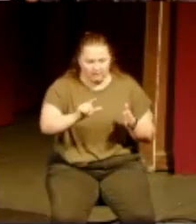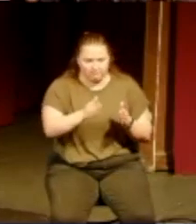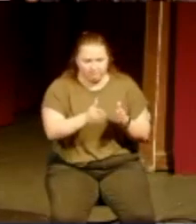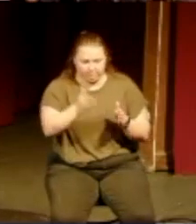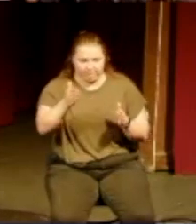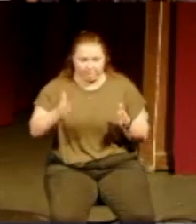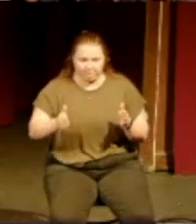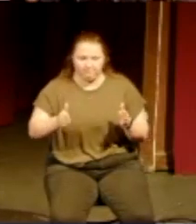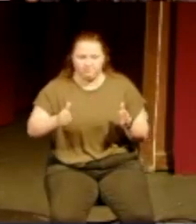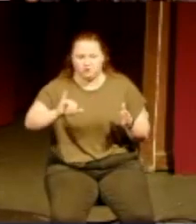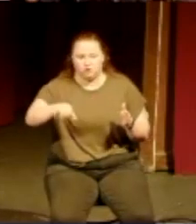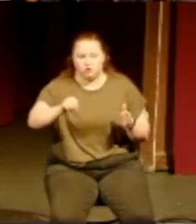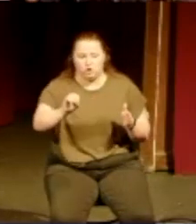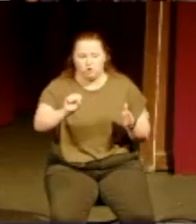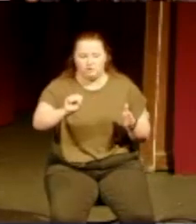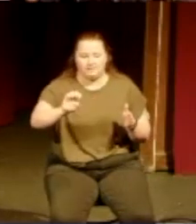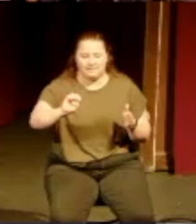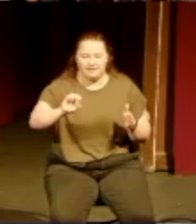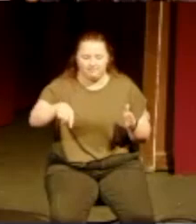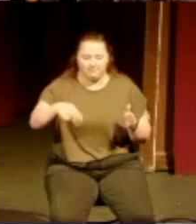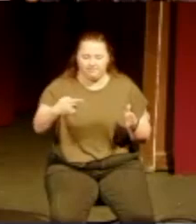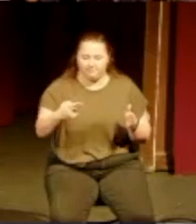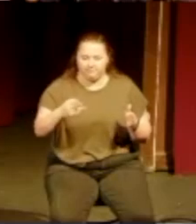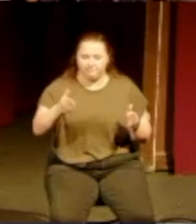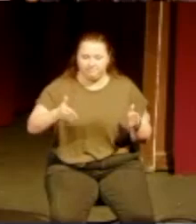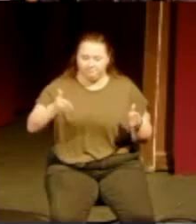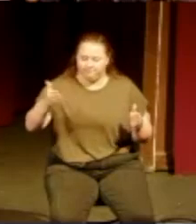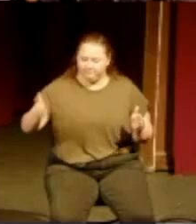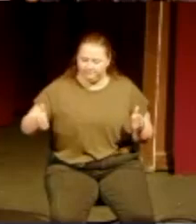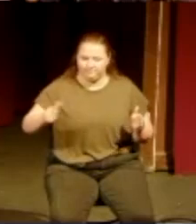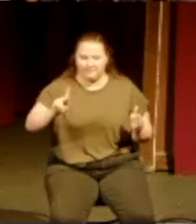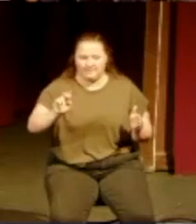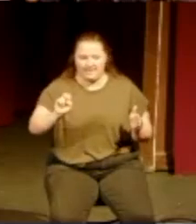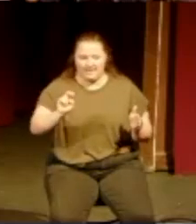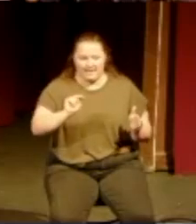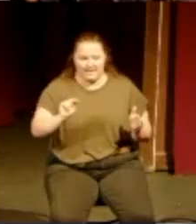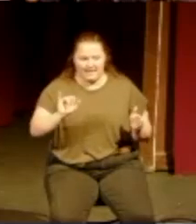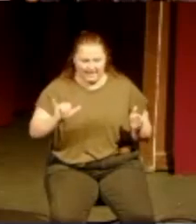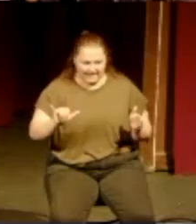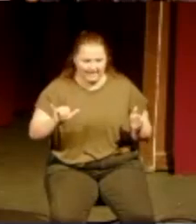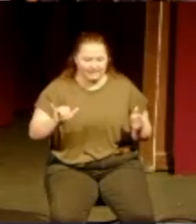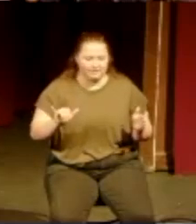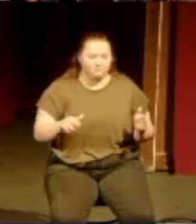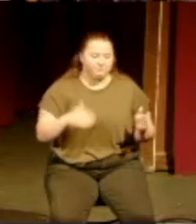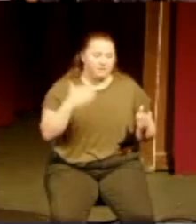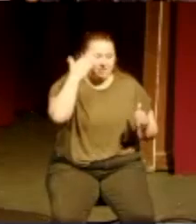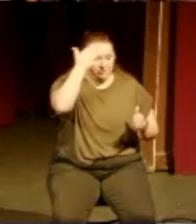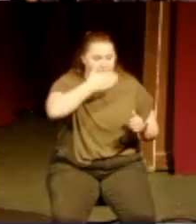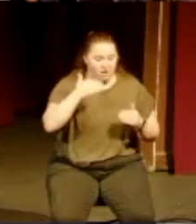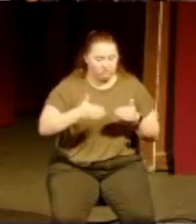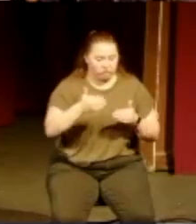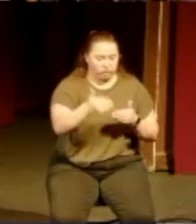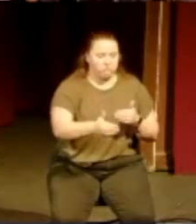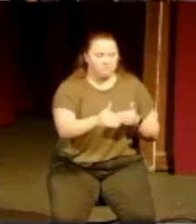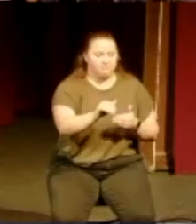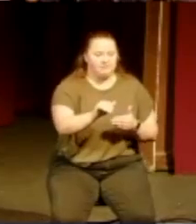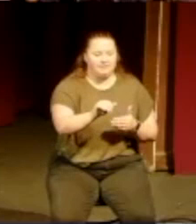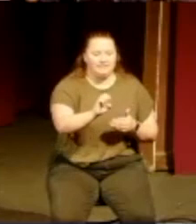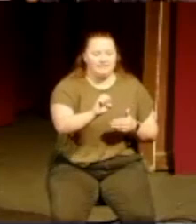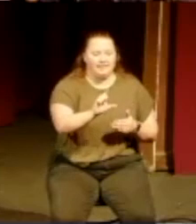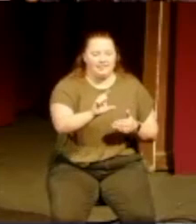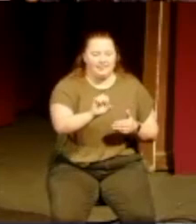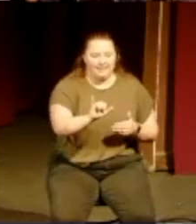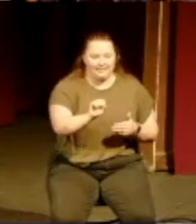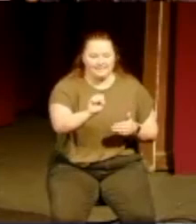Will is Joseph Correa. Next to Joseph is Kenny Jackson, and then in front of Kenny is Elise Garcia, and then